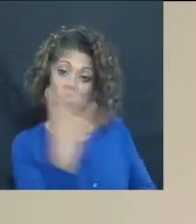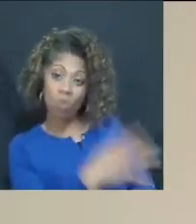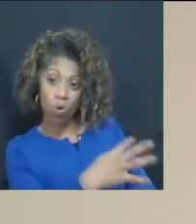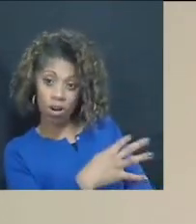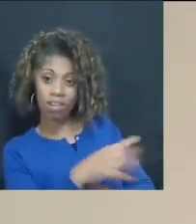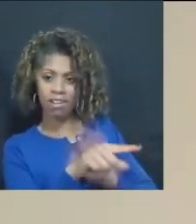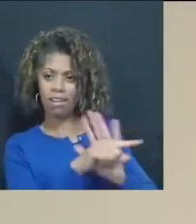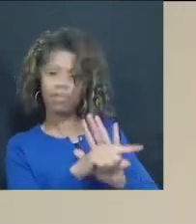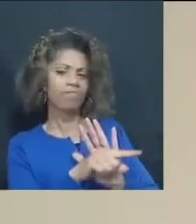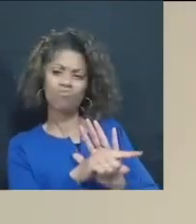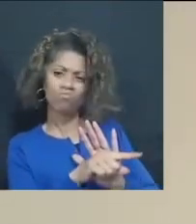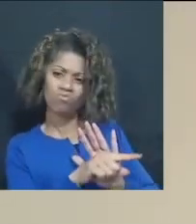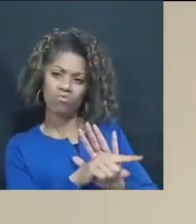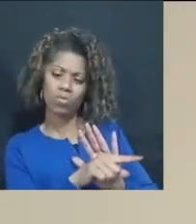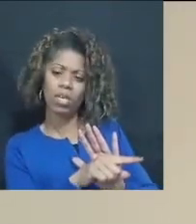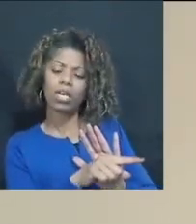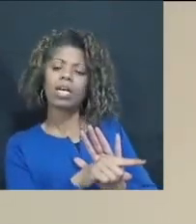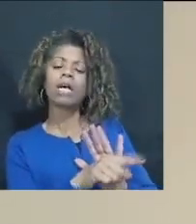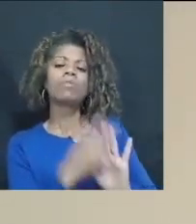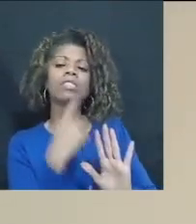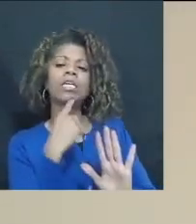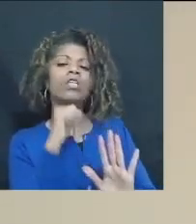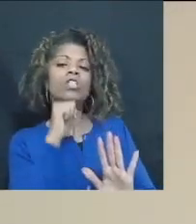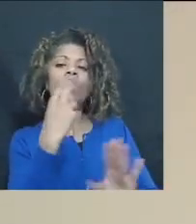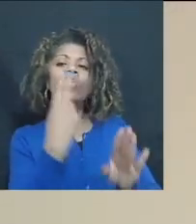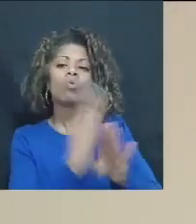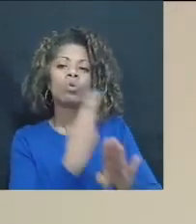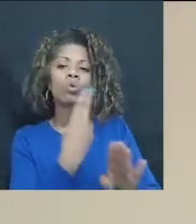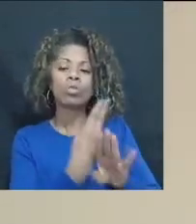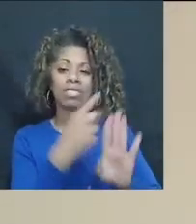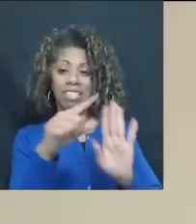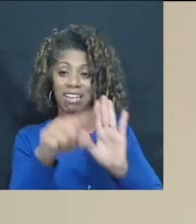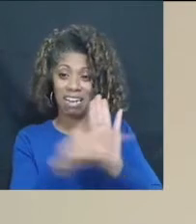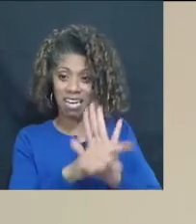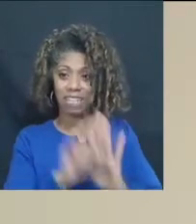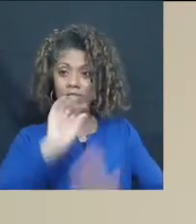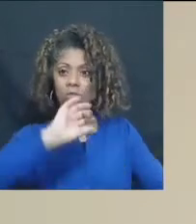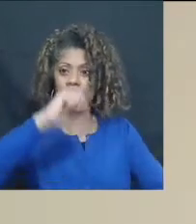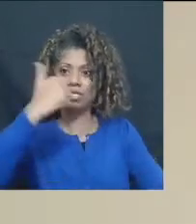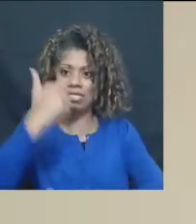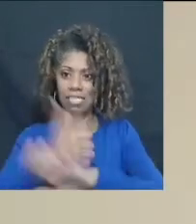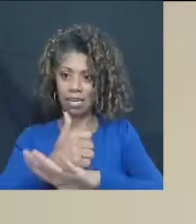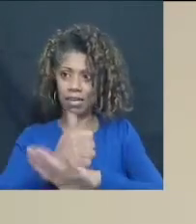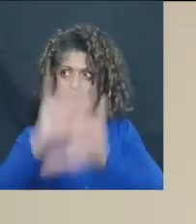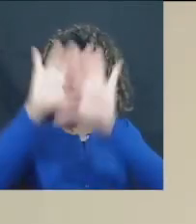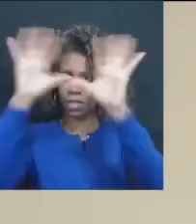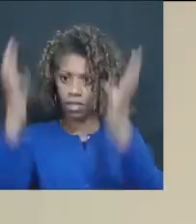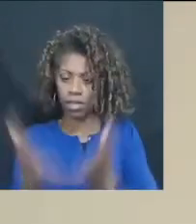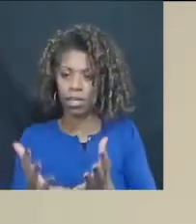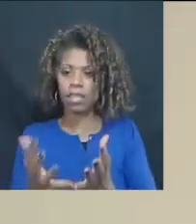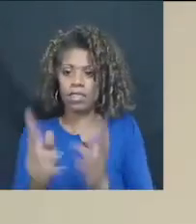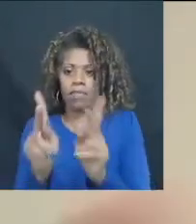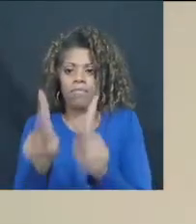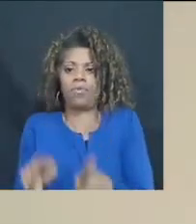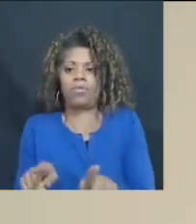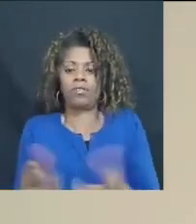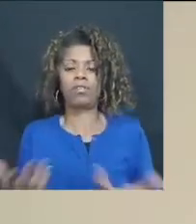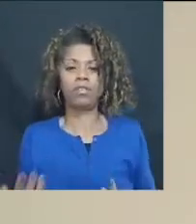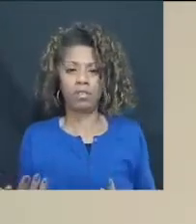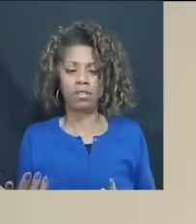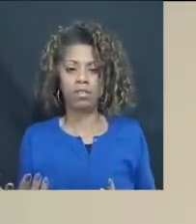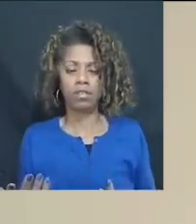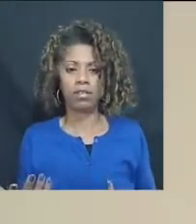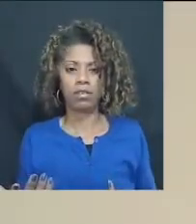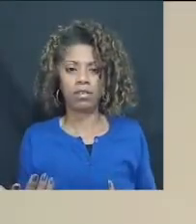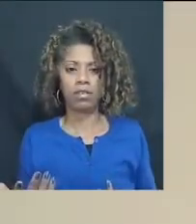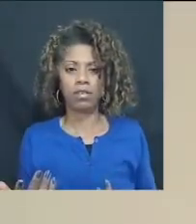it, right? It is possible for you to have relationships with people where you're not denigrating them at every